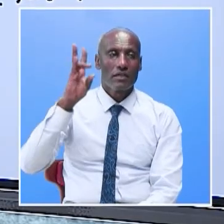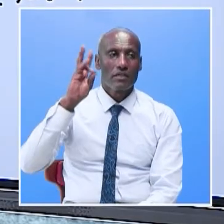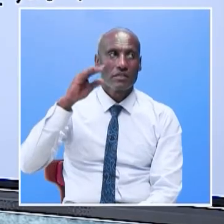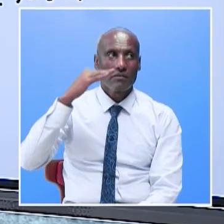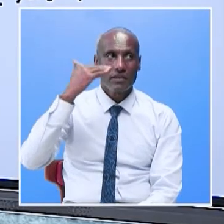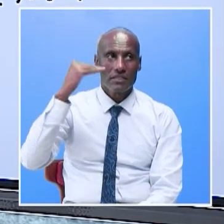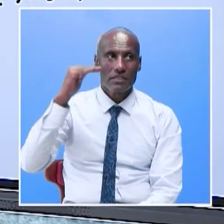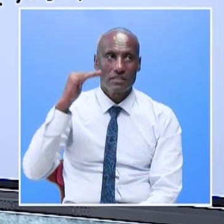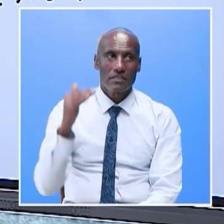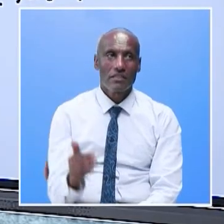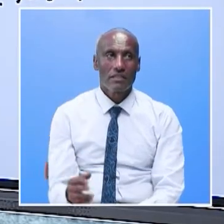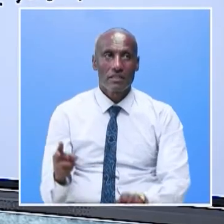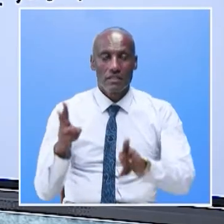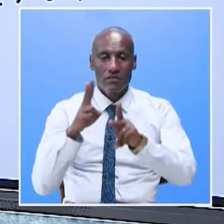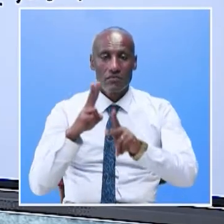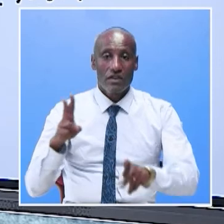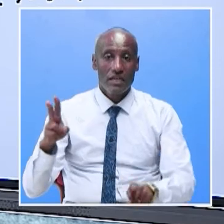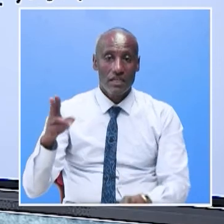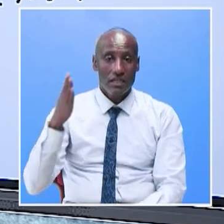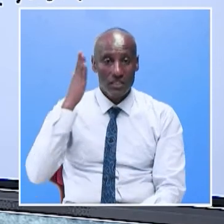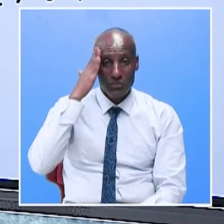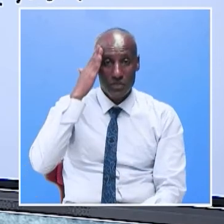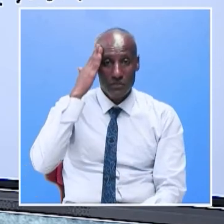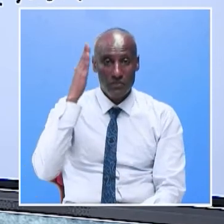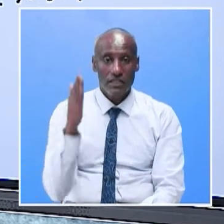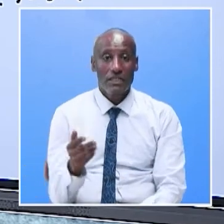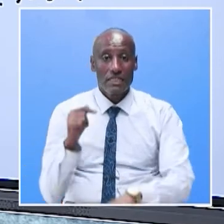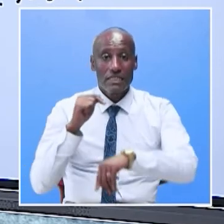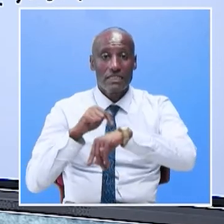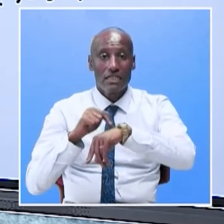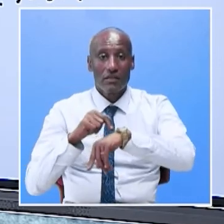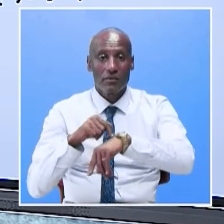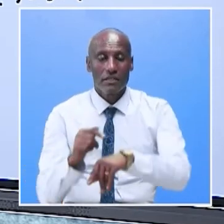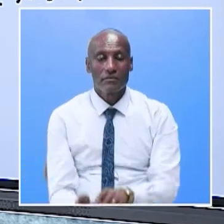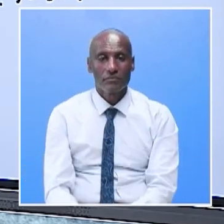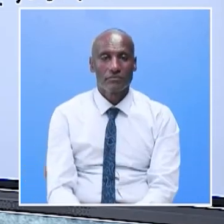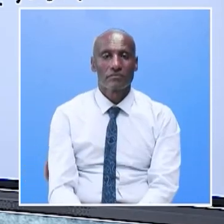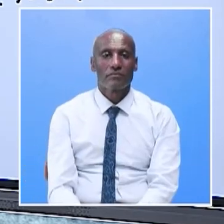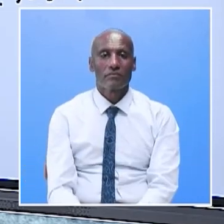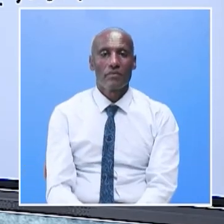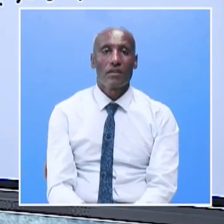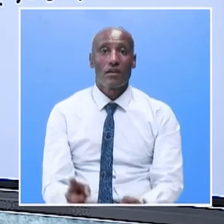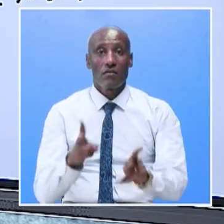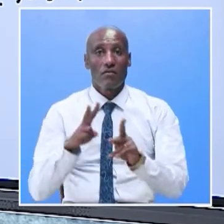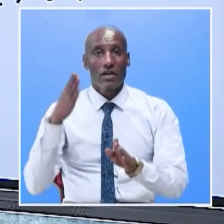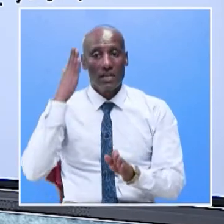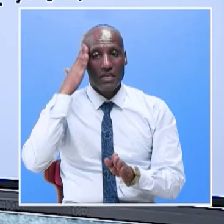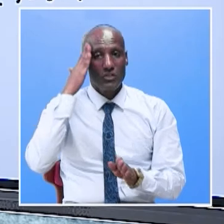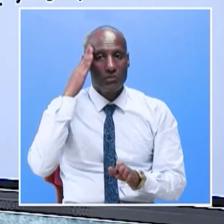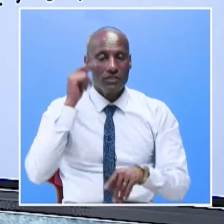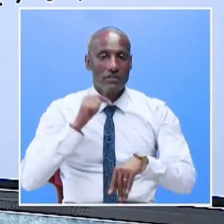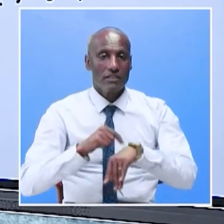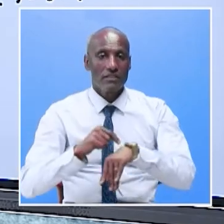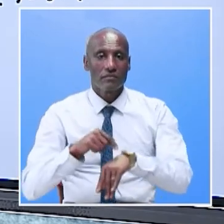Is a very what? Specific time. It's a very specific time. Here is the